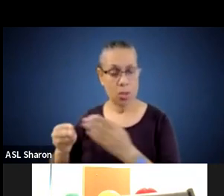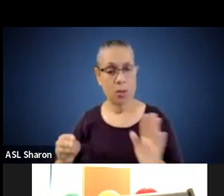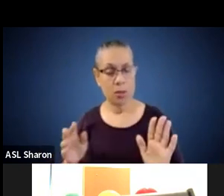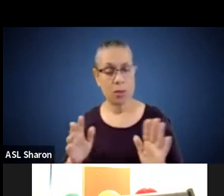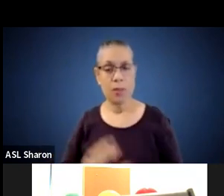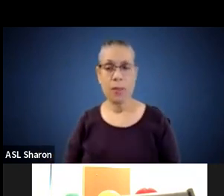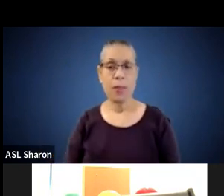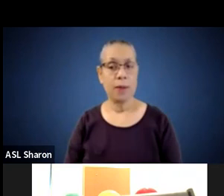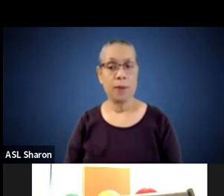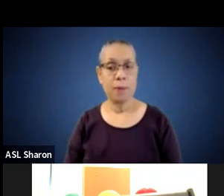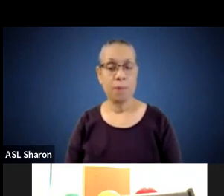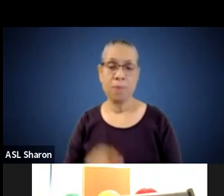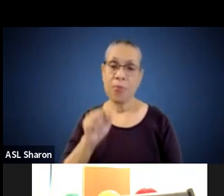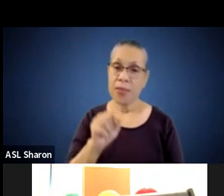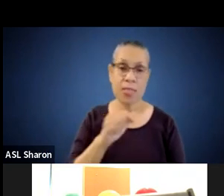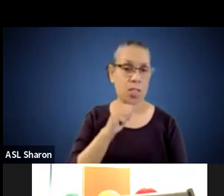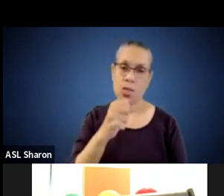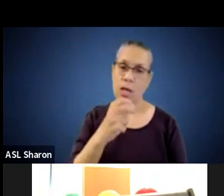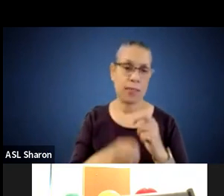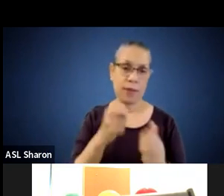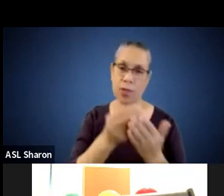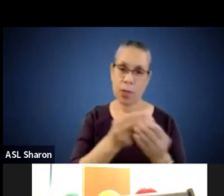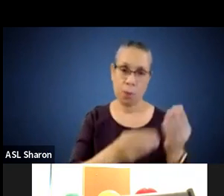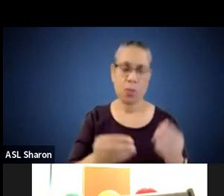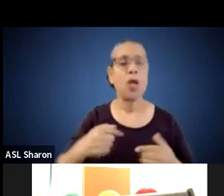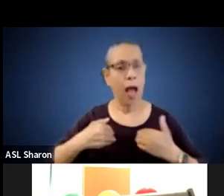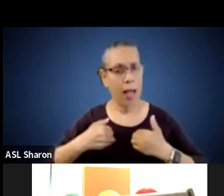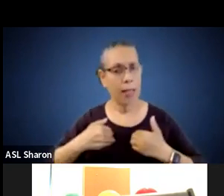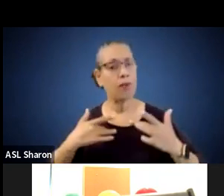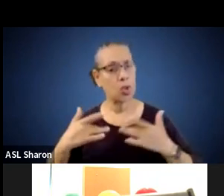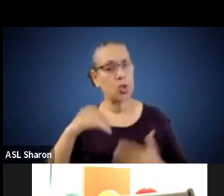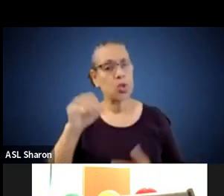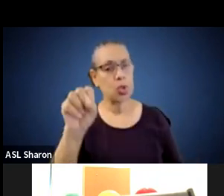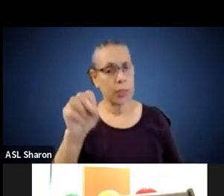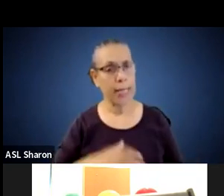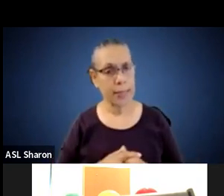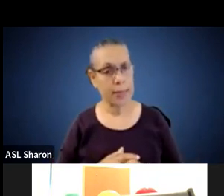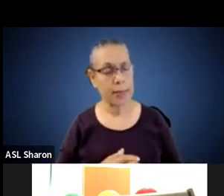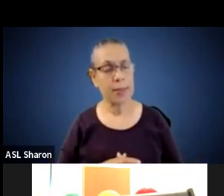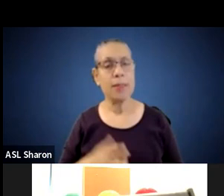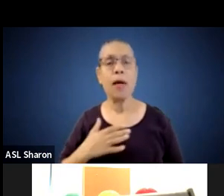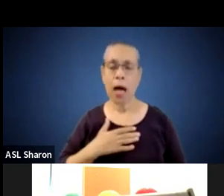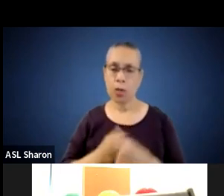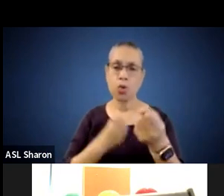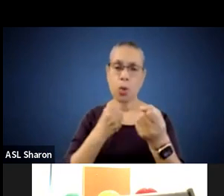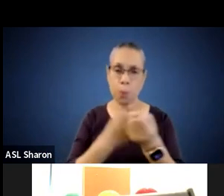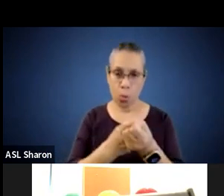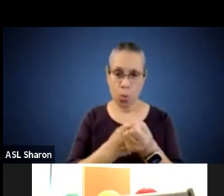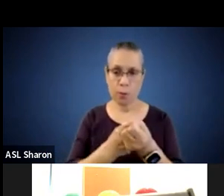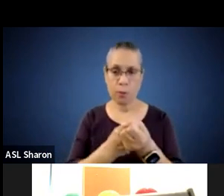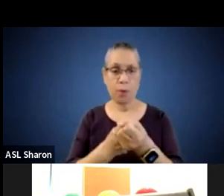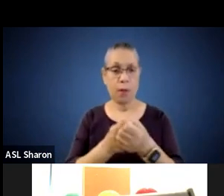this is not a difficult vote for me I do have concerns but I am supportive in the direction